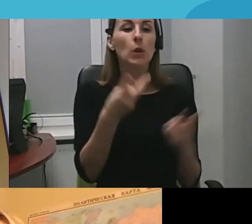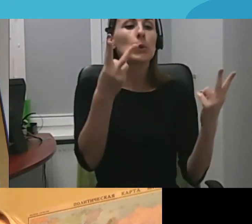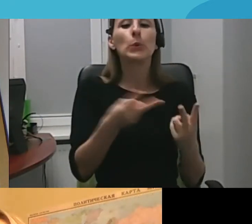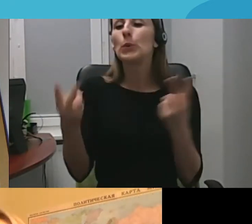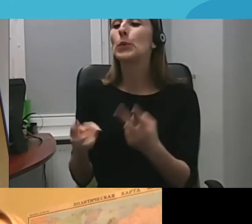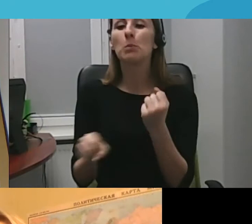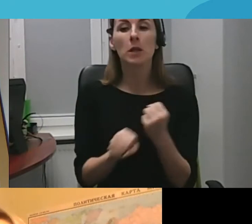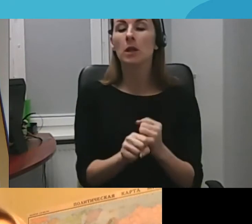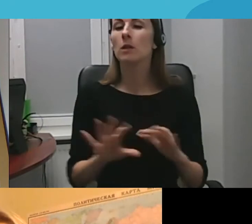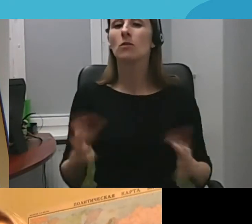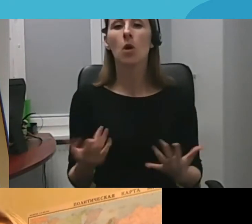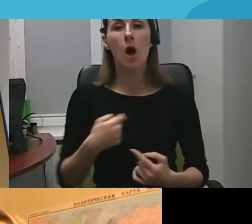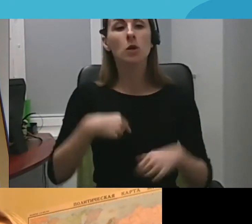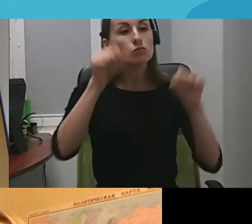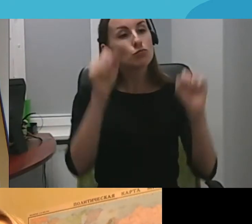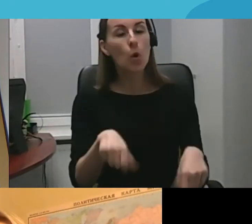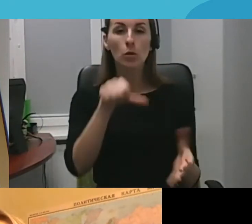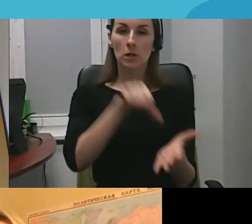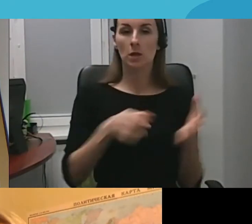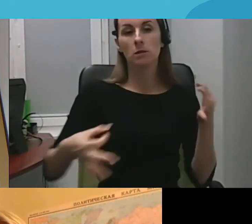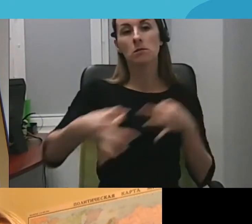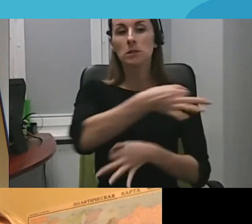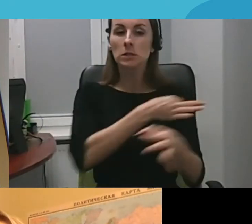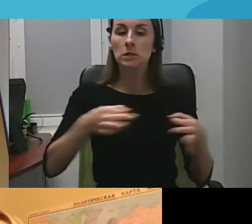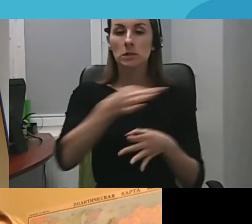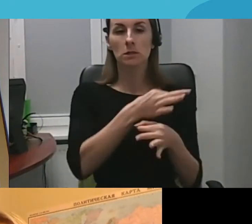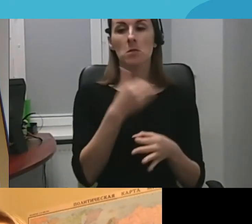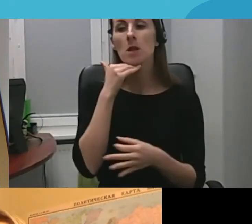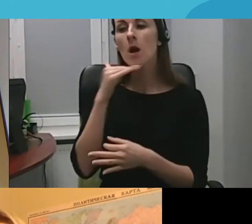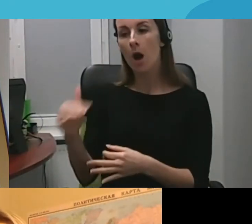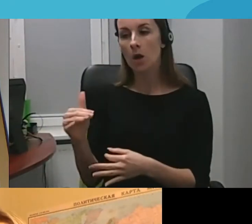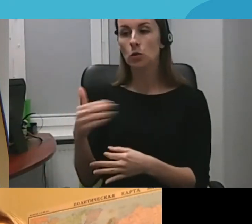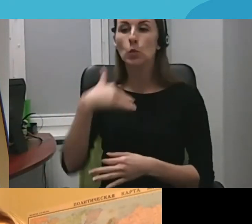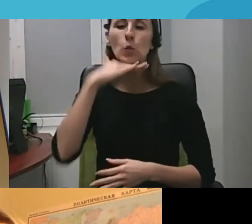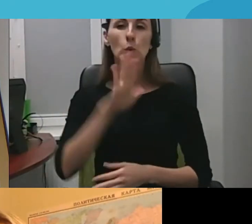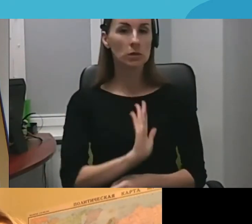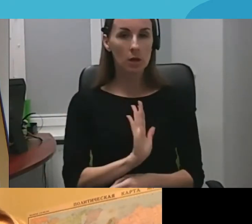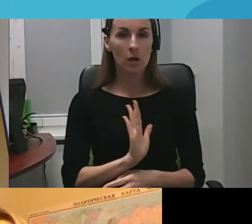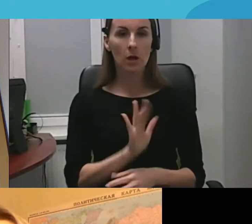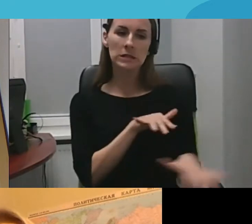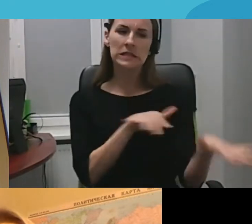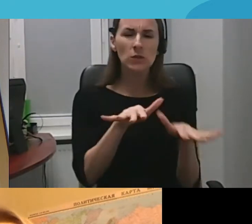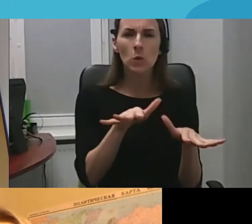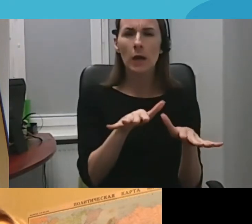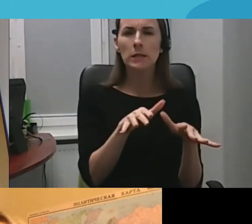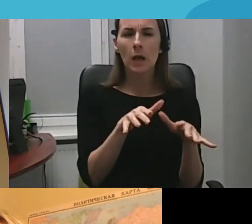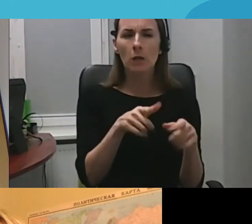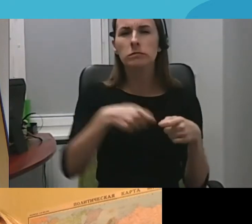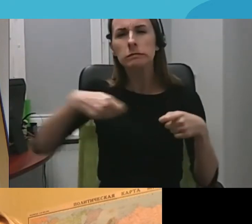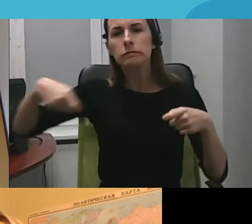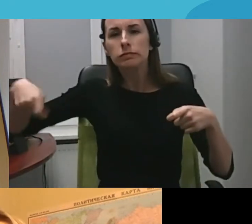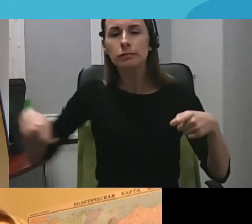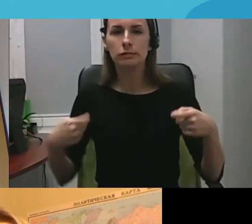discuss this, but still it's not enough, because this is continuous and the repressions are starting to be harder. And again, I mean, all this